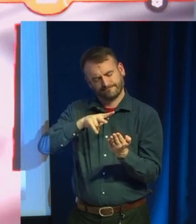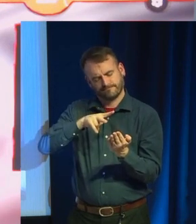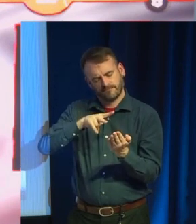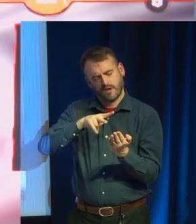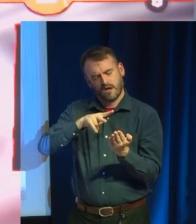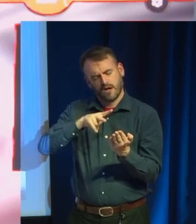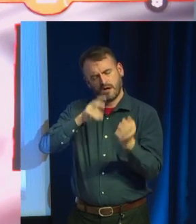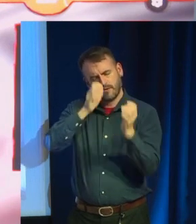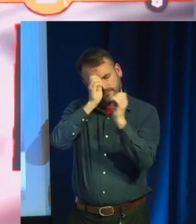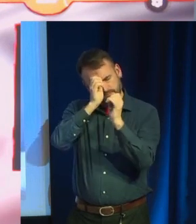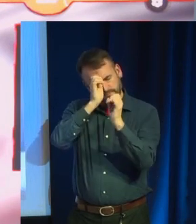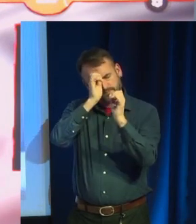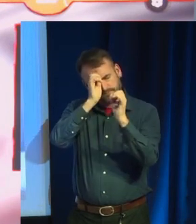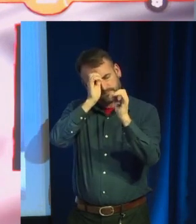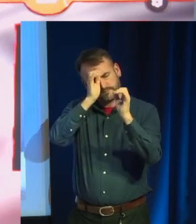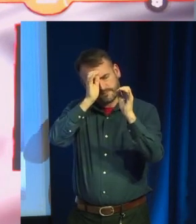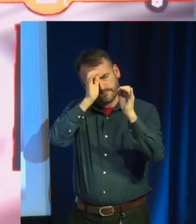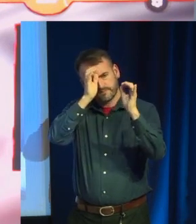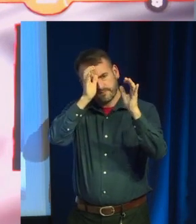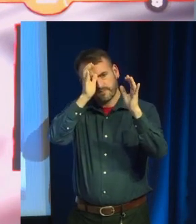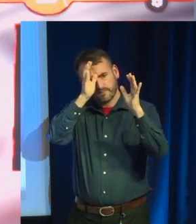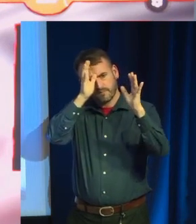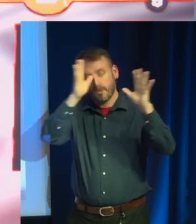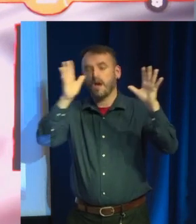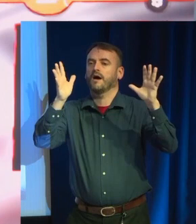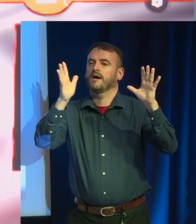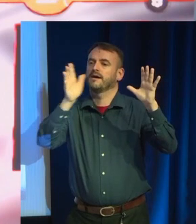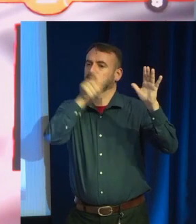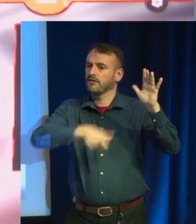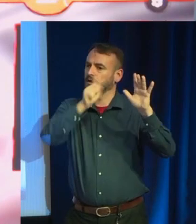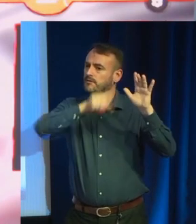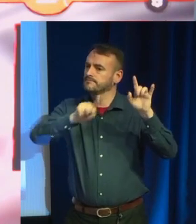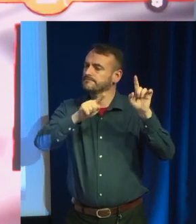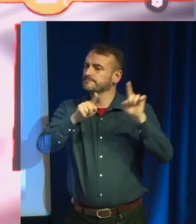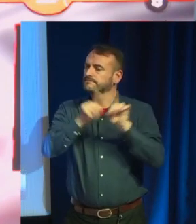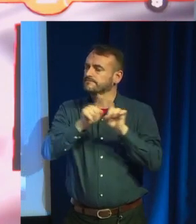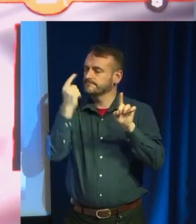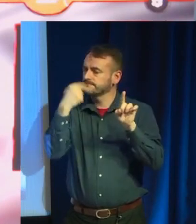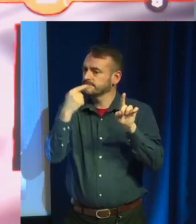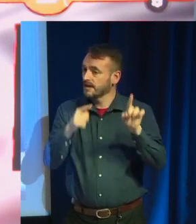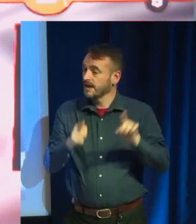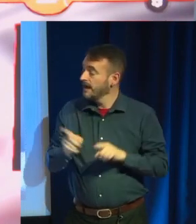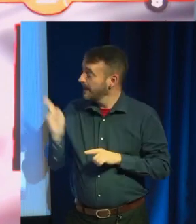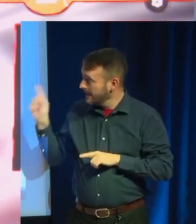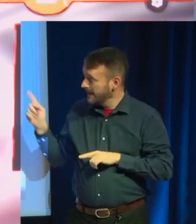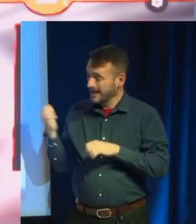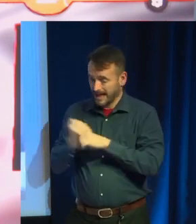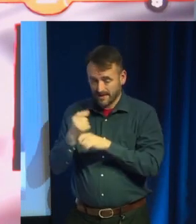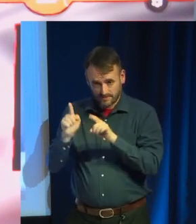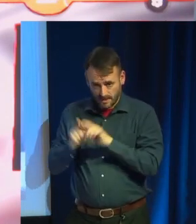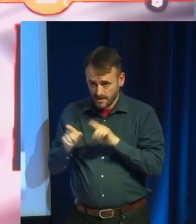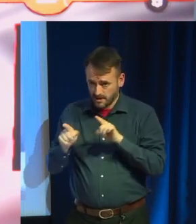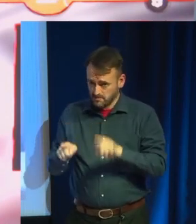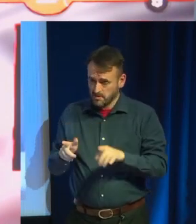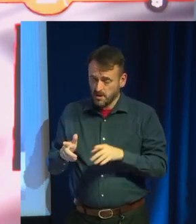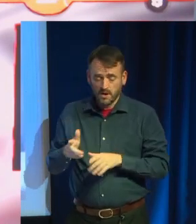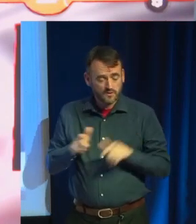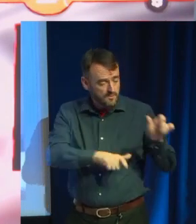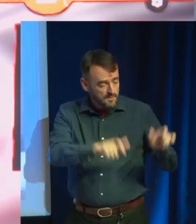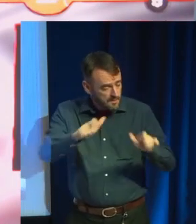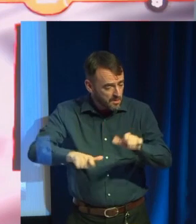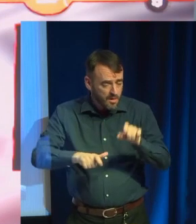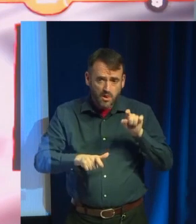how somebody would look. And that was what would happen with this game as well. People play it, at first they hear the character,